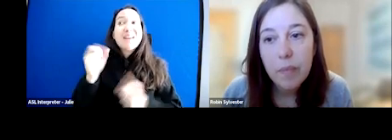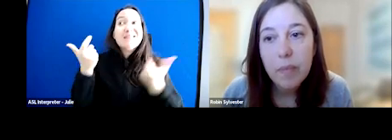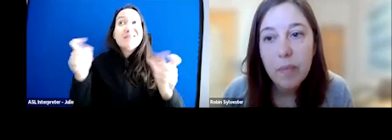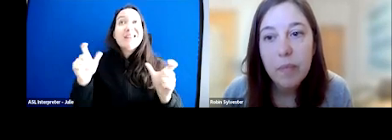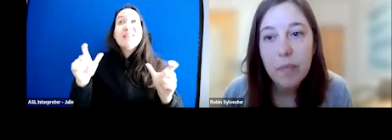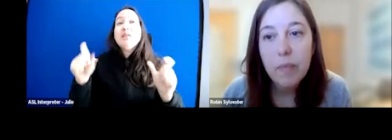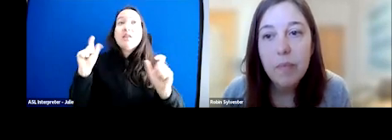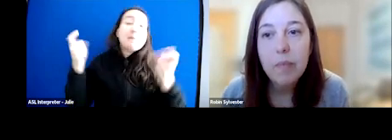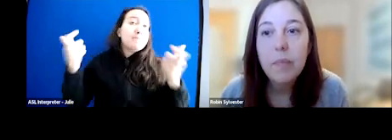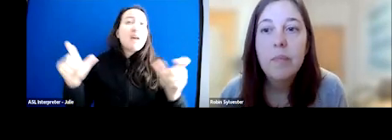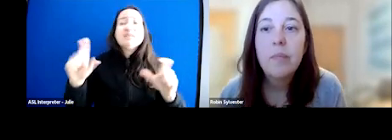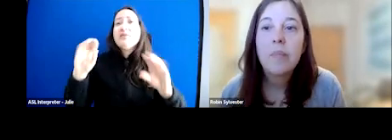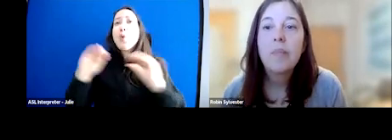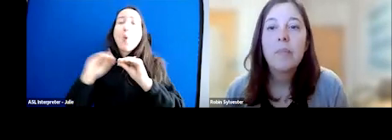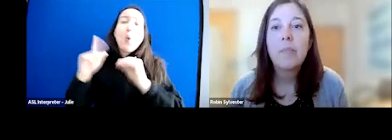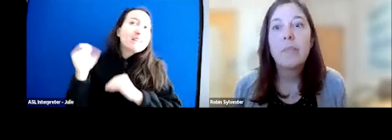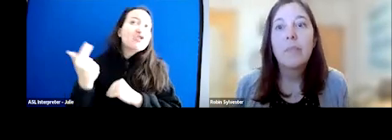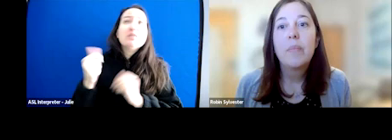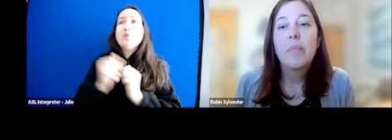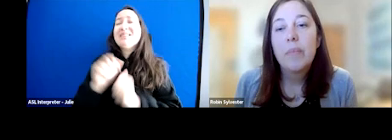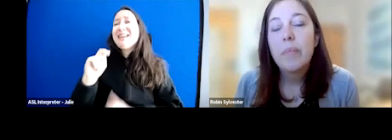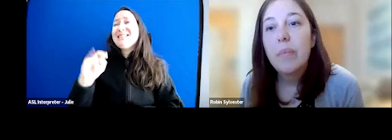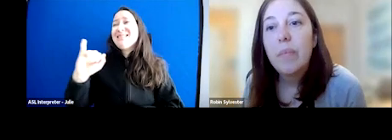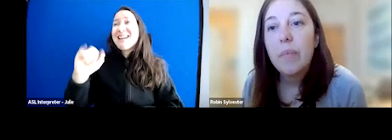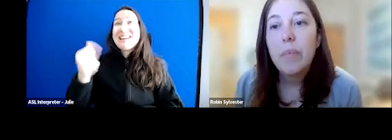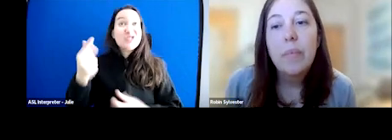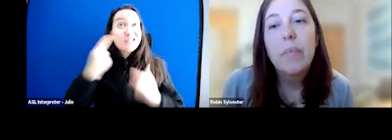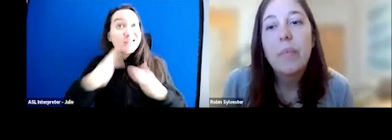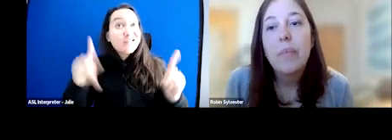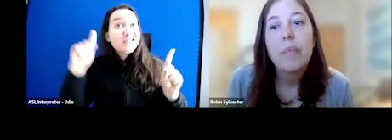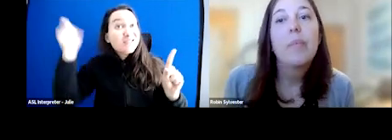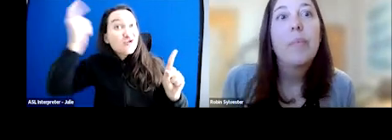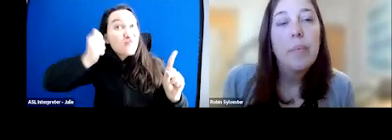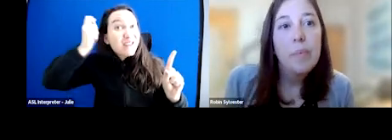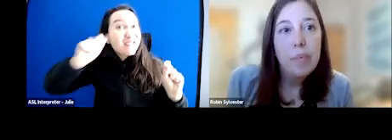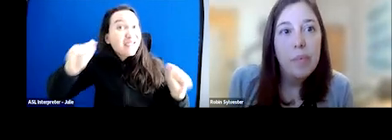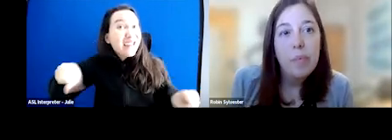like NIH or the Fed?